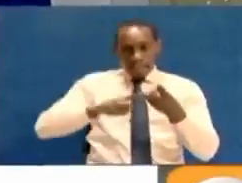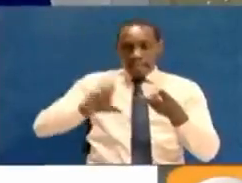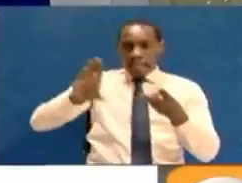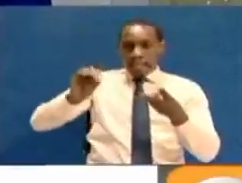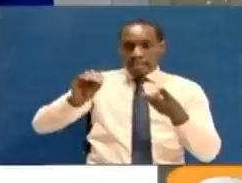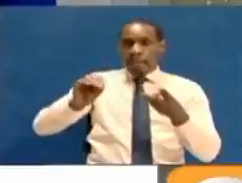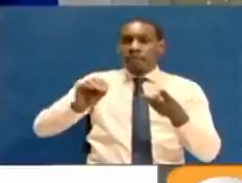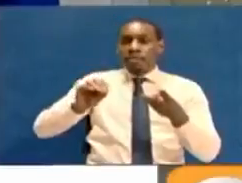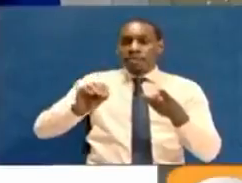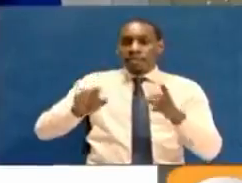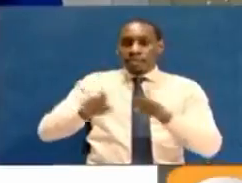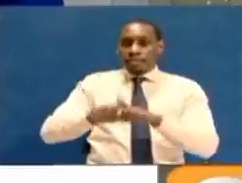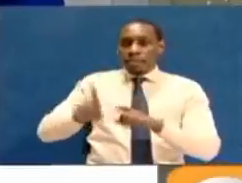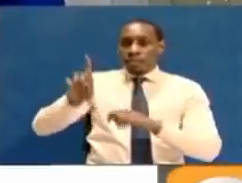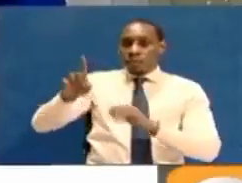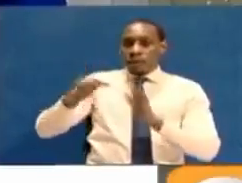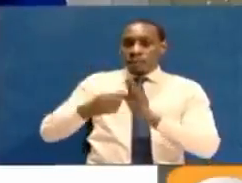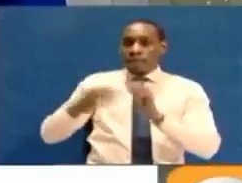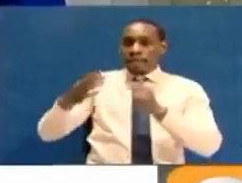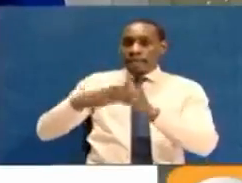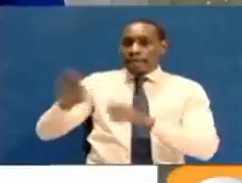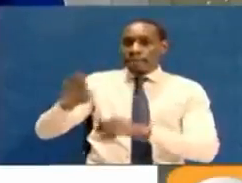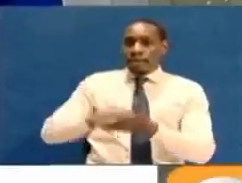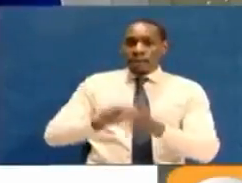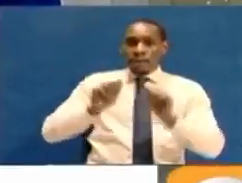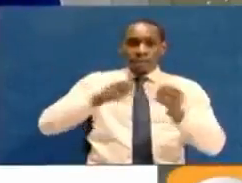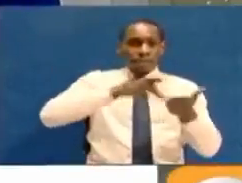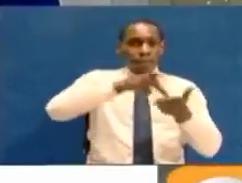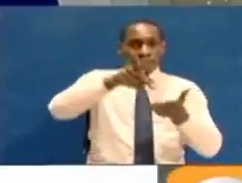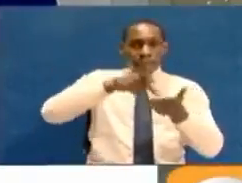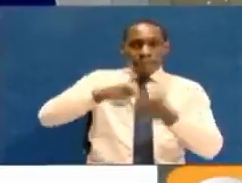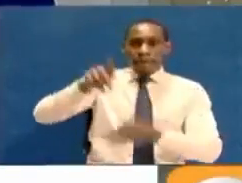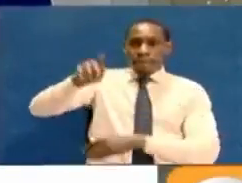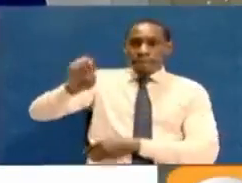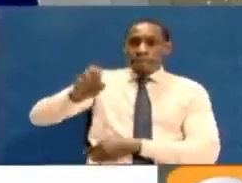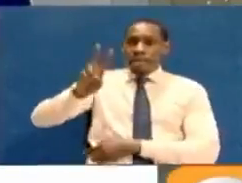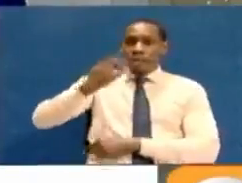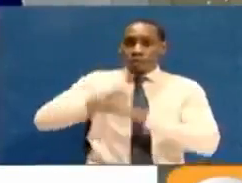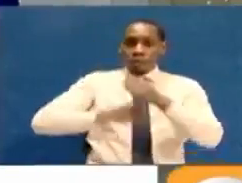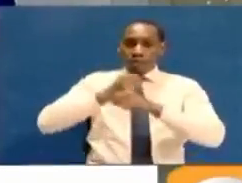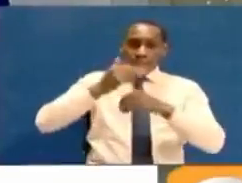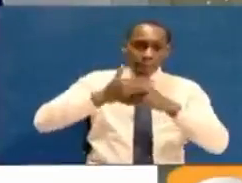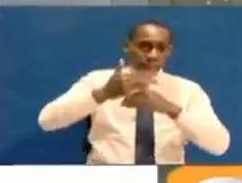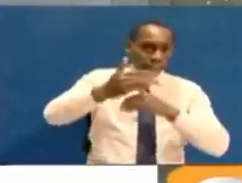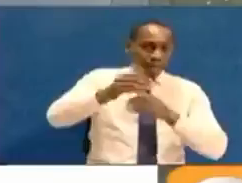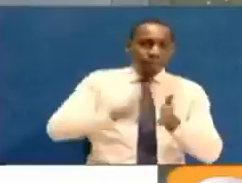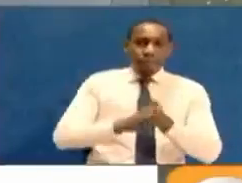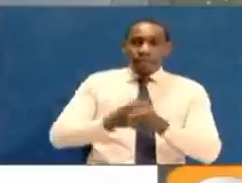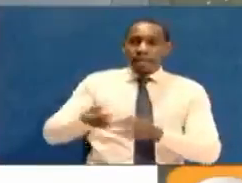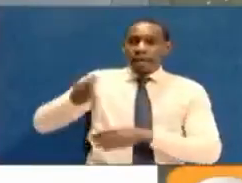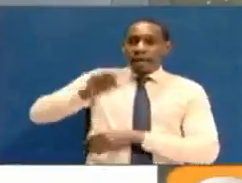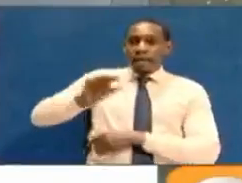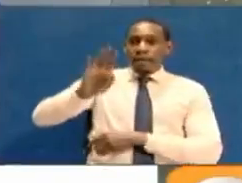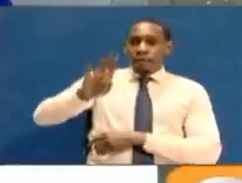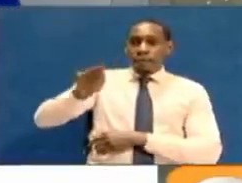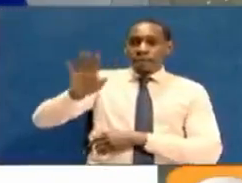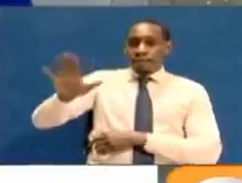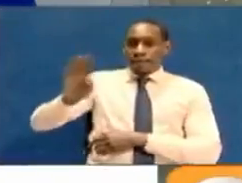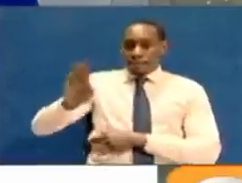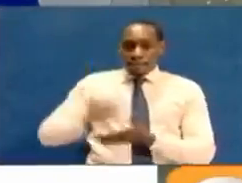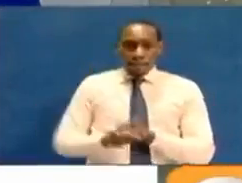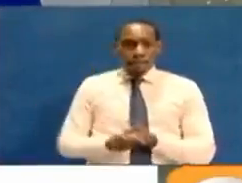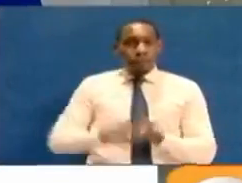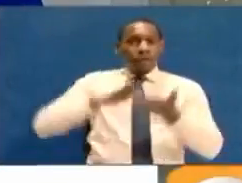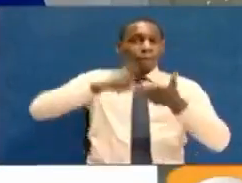And that 1.9 billion would fund those PPEs for up to 2 years. So if you put that into the 4.5 billion, you see what that can do. In